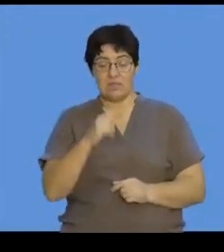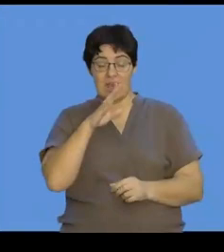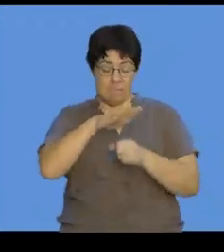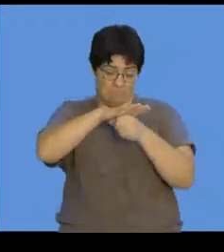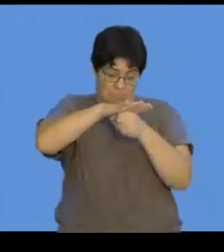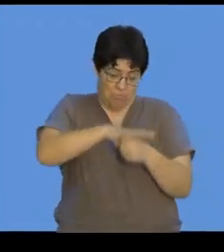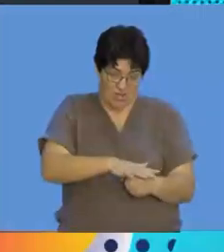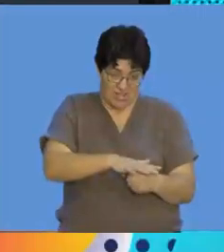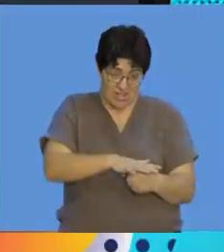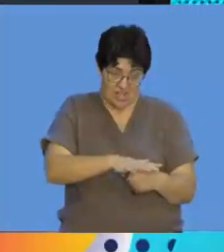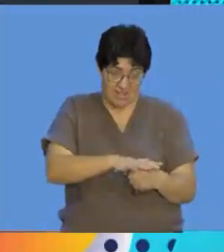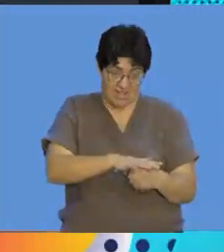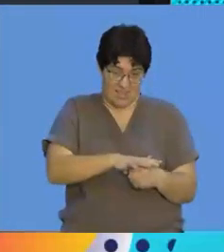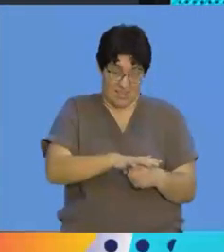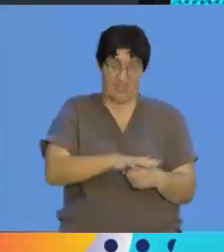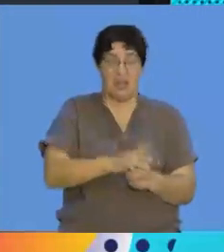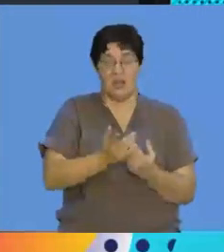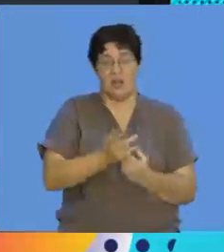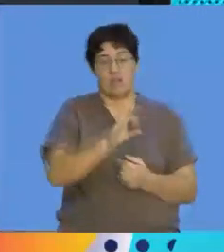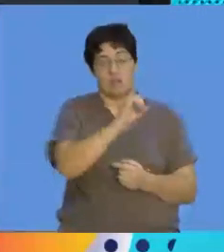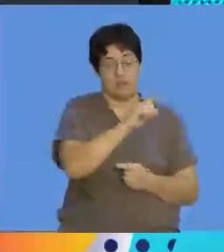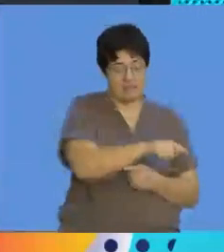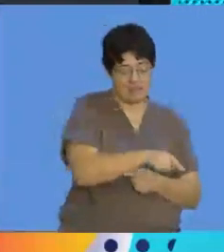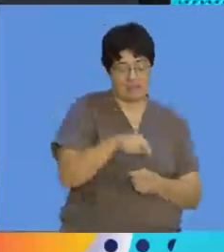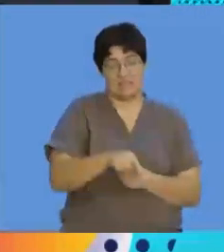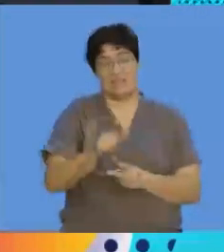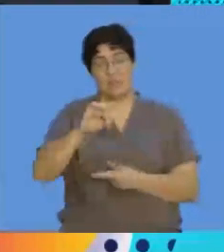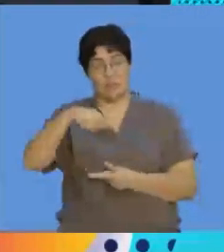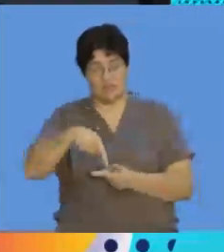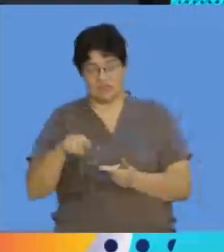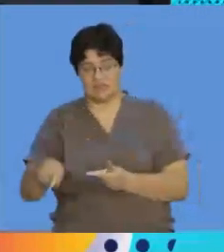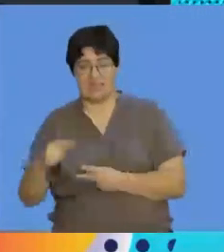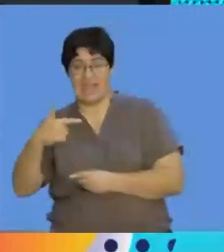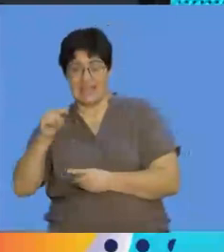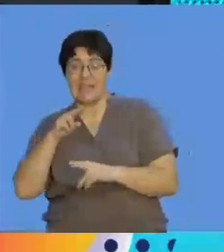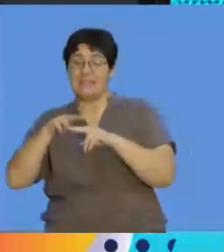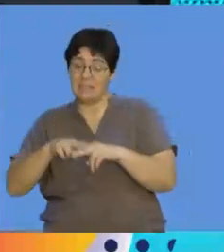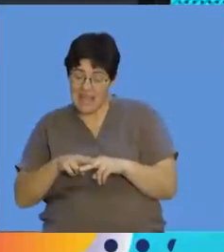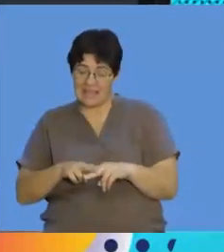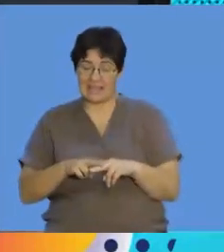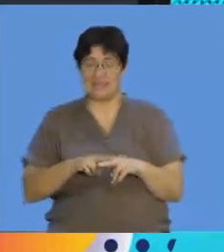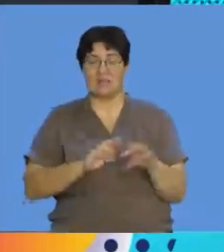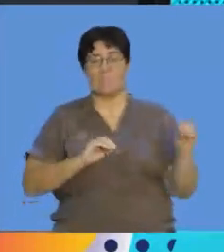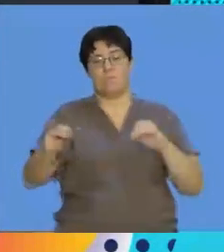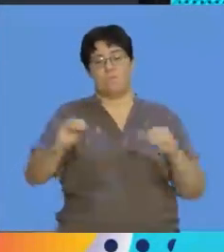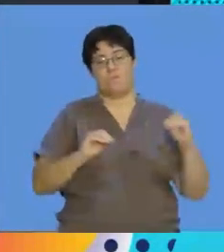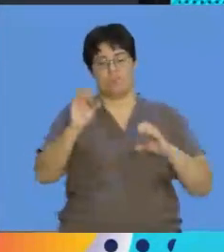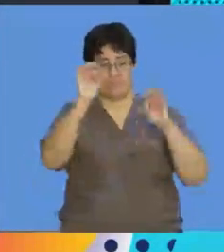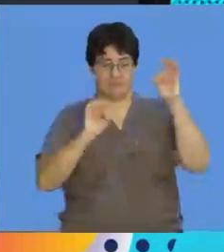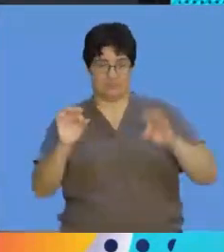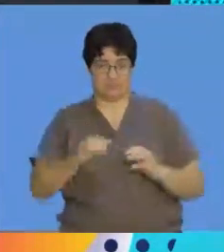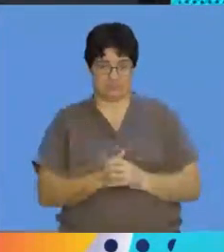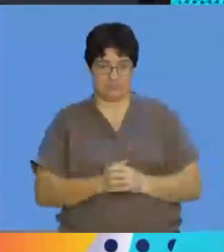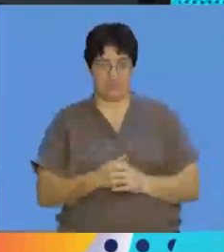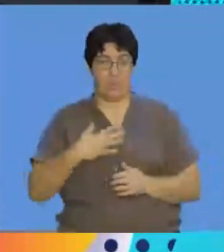a liquid, of a solid and a gas is due to the movement of the particles, okay? Right, so now we want to look at